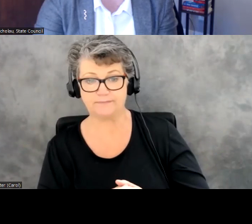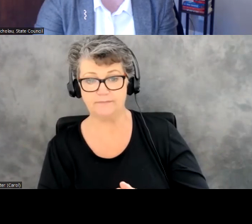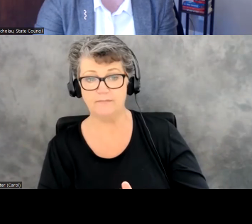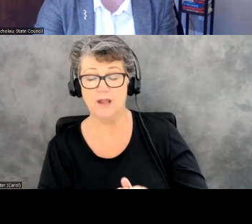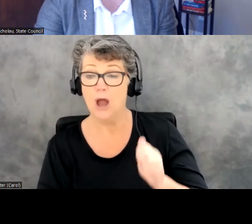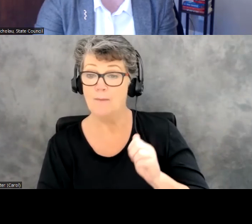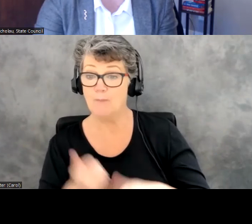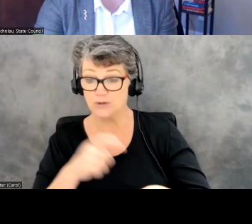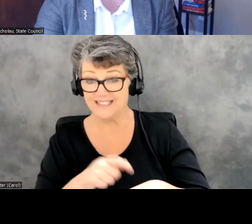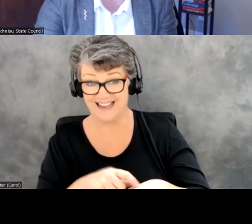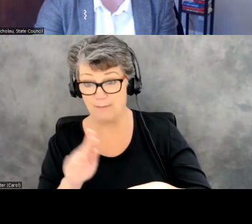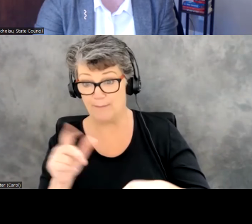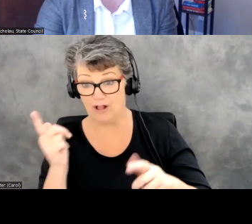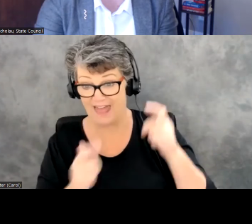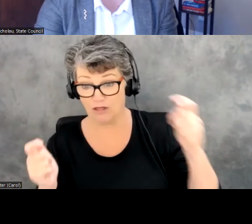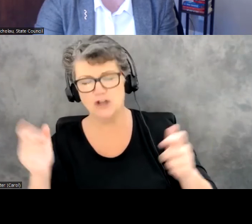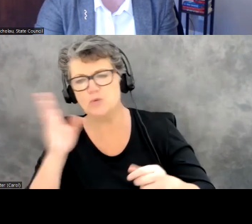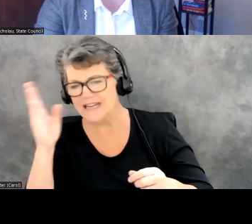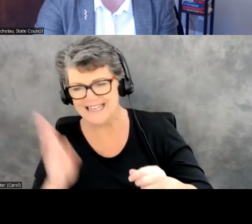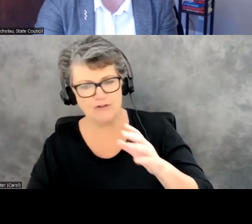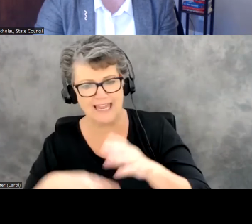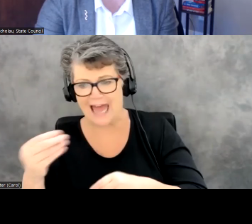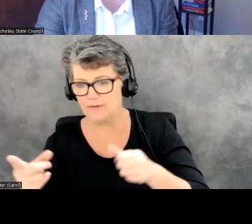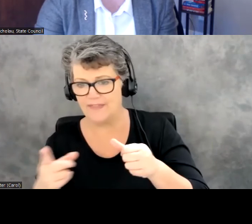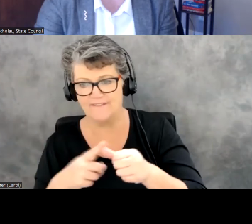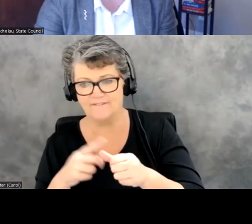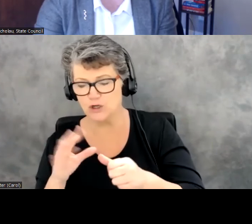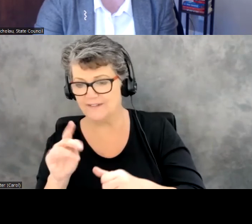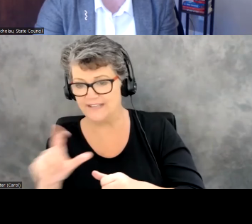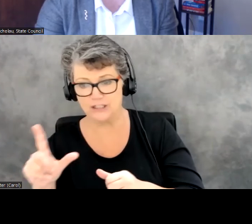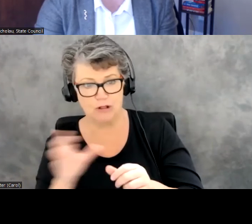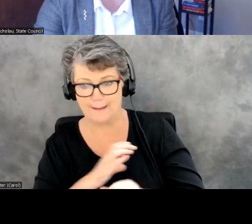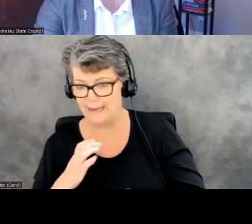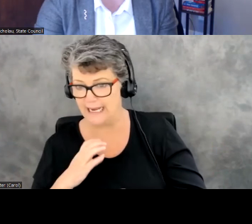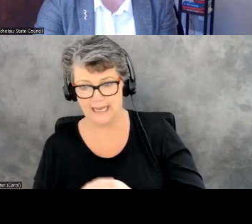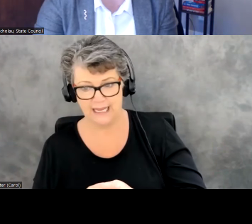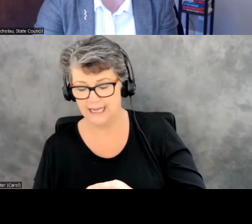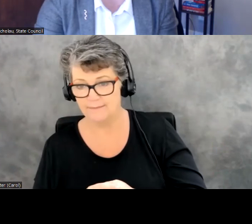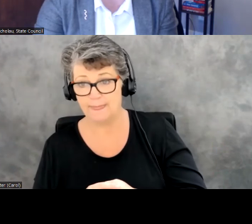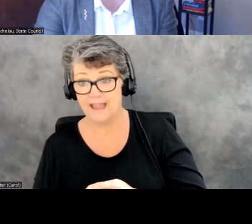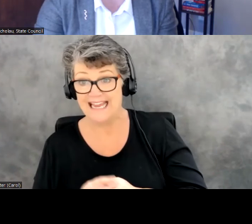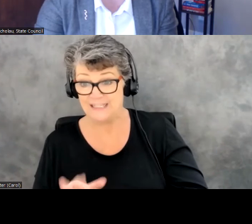Usually a bill that large would never get out of the first fiscal committee, that especially if it's not funded in the